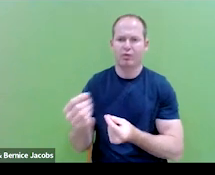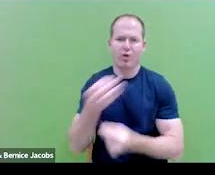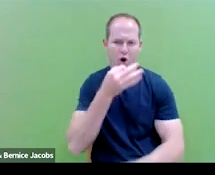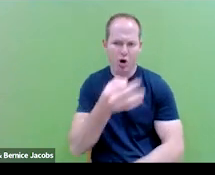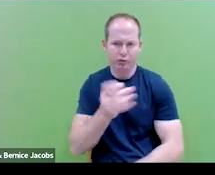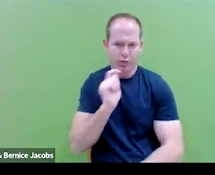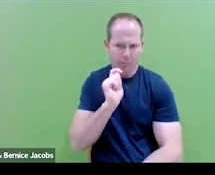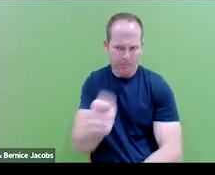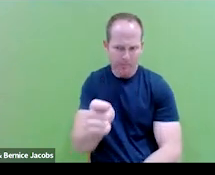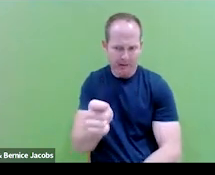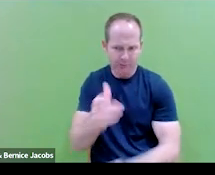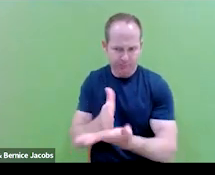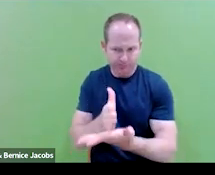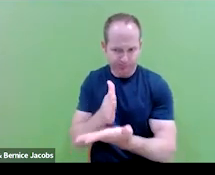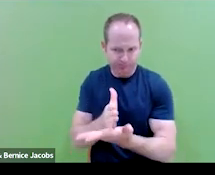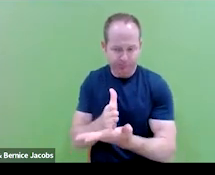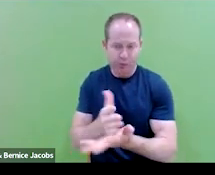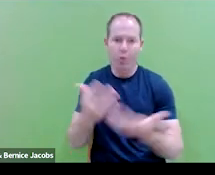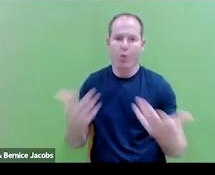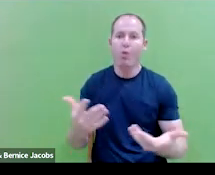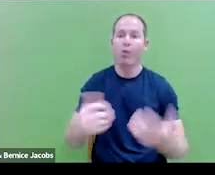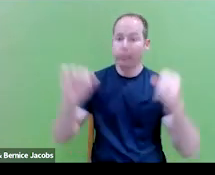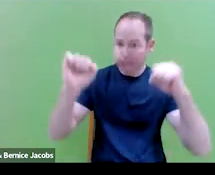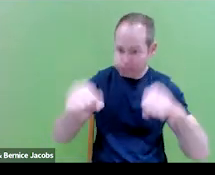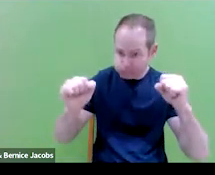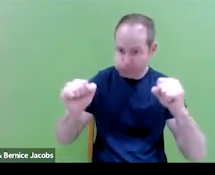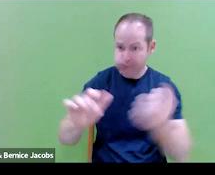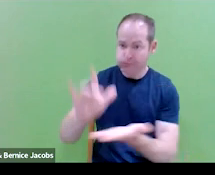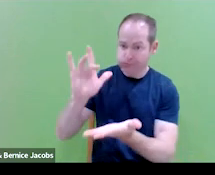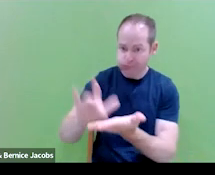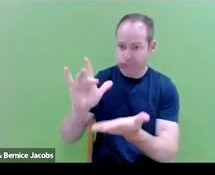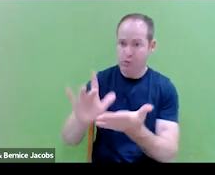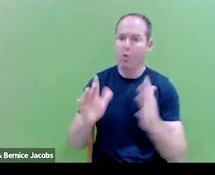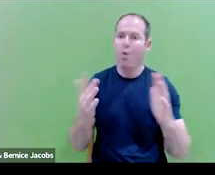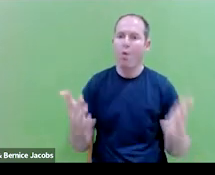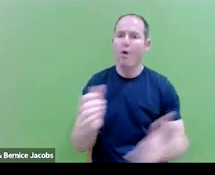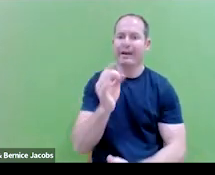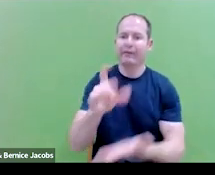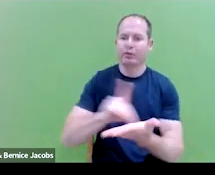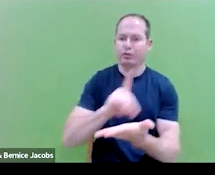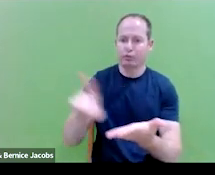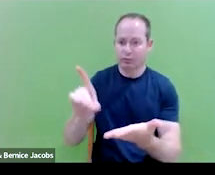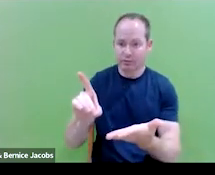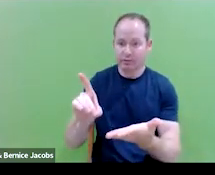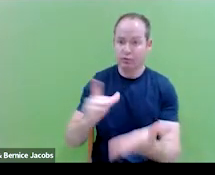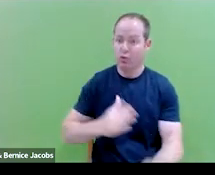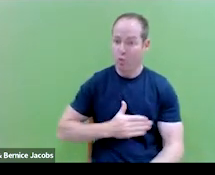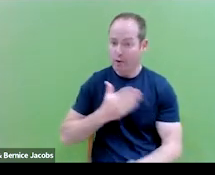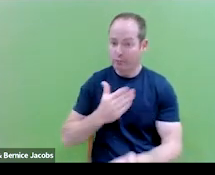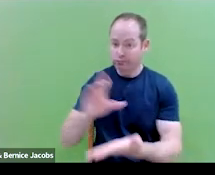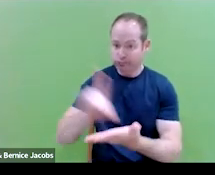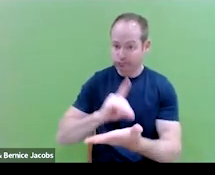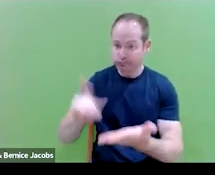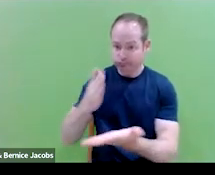payment? Or please confirm this payment. Same with when you want to delete something out of a folder. Are you sure you want to delete this?